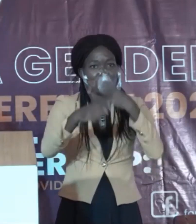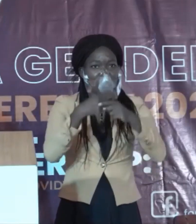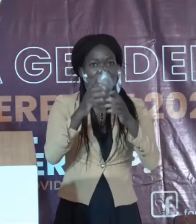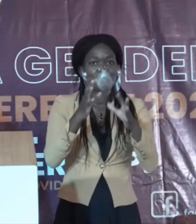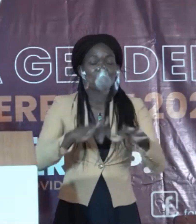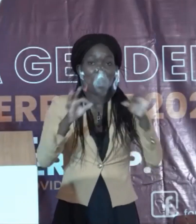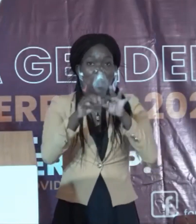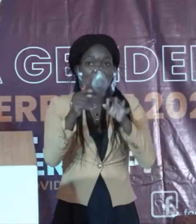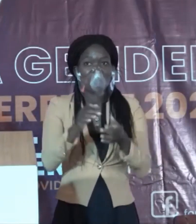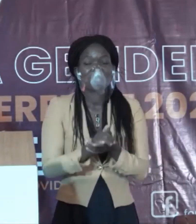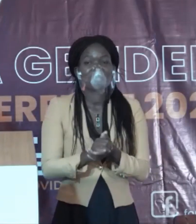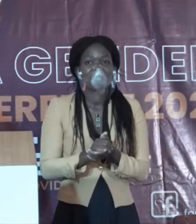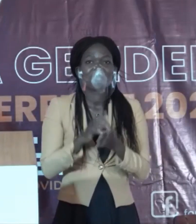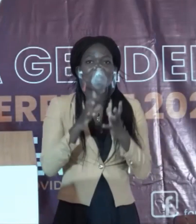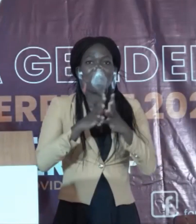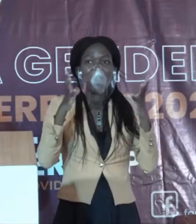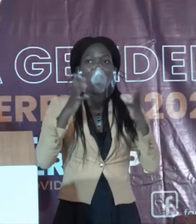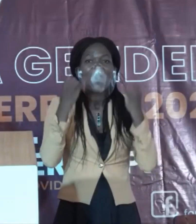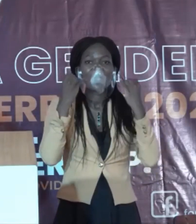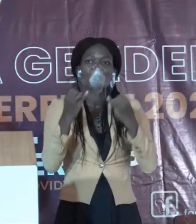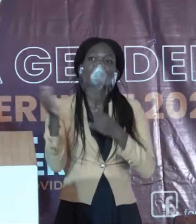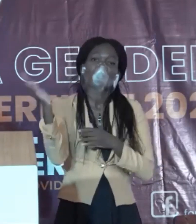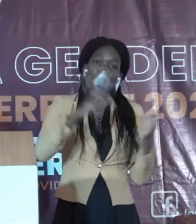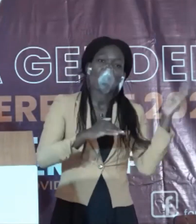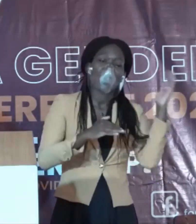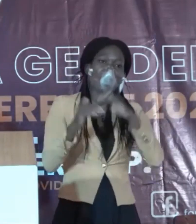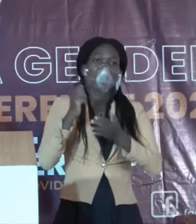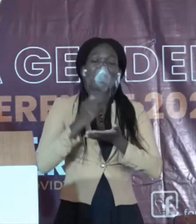conference, more issues will come, which will add